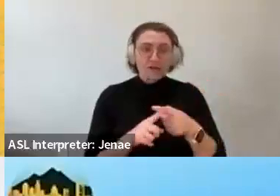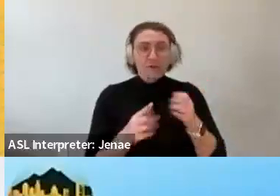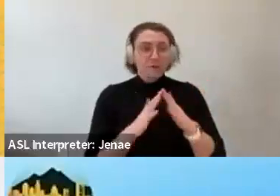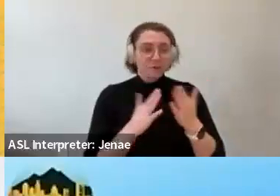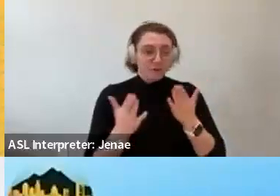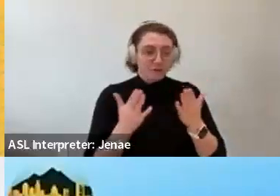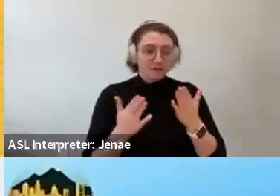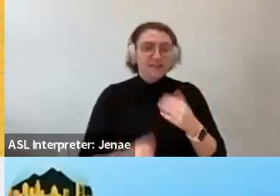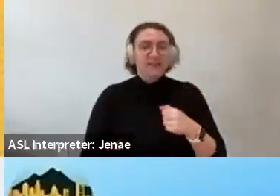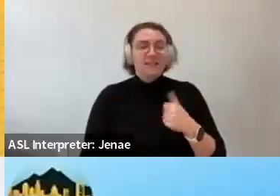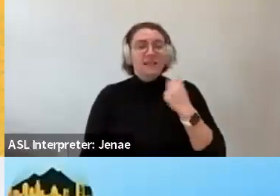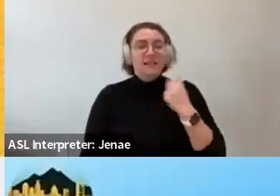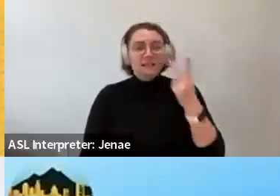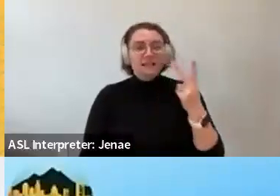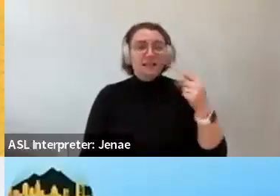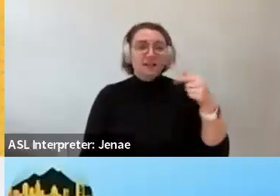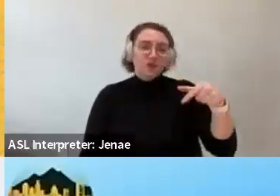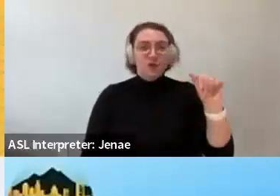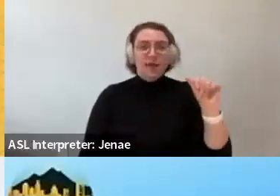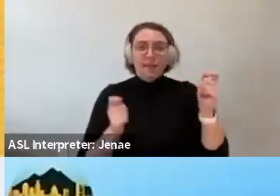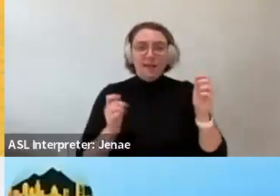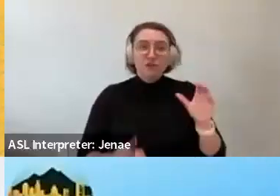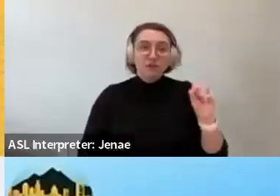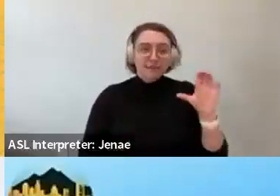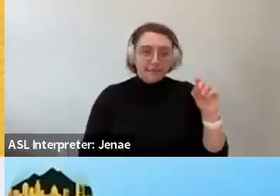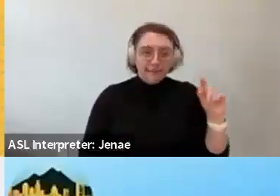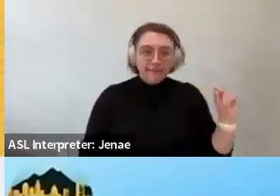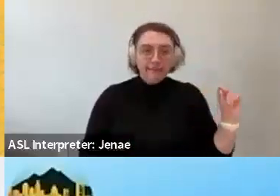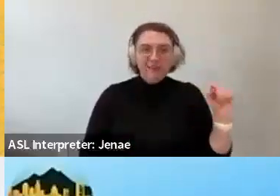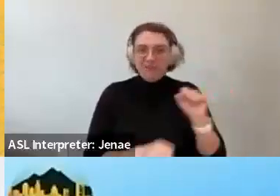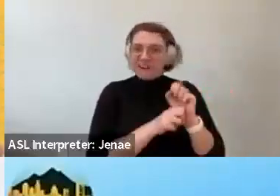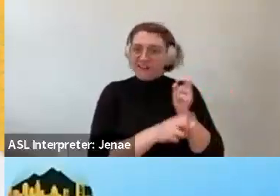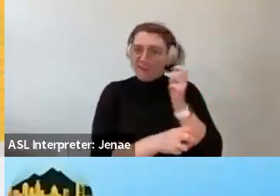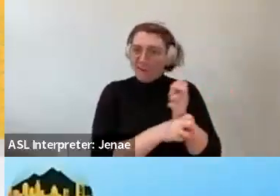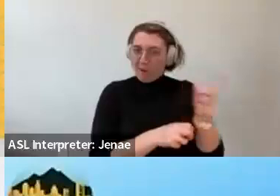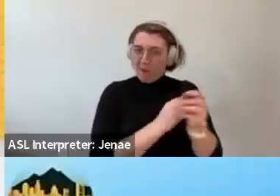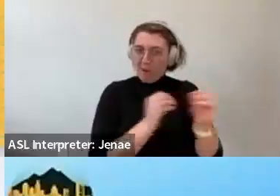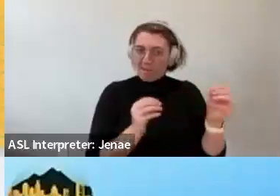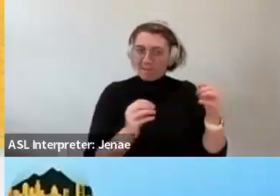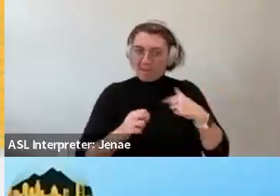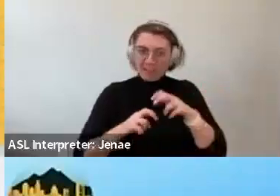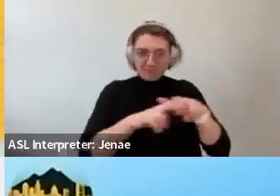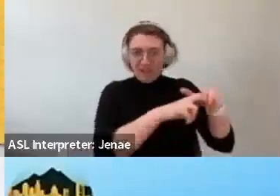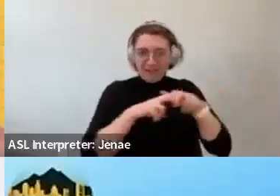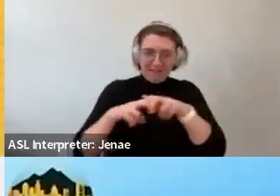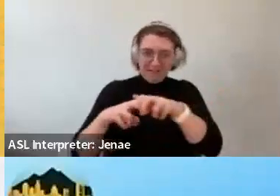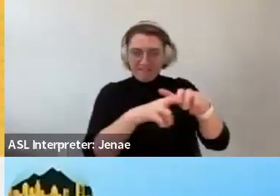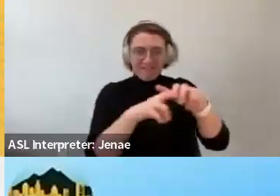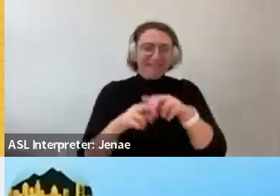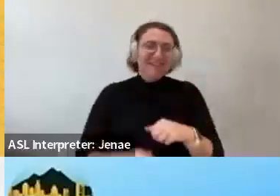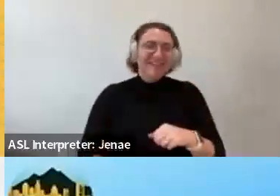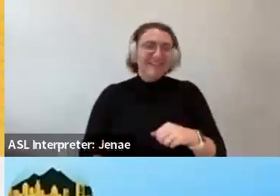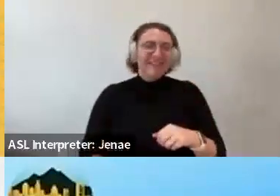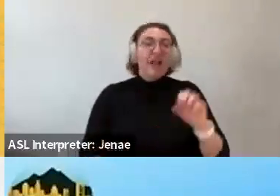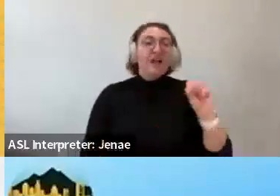Services, and I see our QA manager Scott is on, working hard in his office there, rolling around in his chair. And we're going to hear